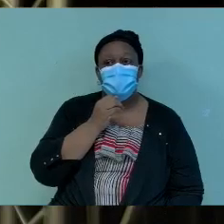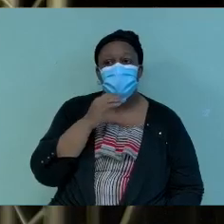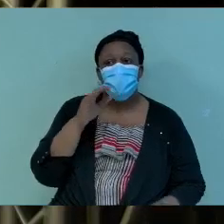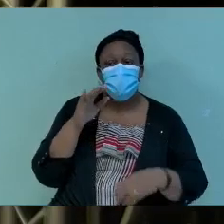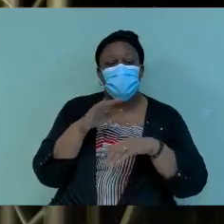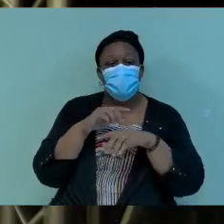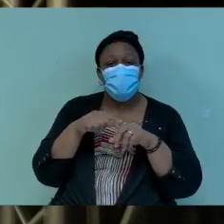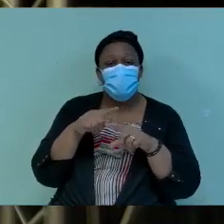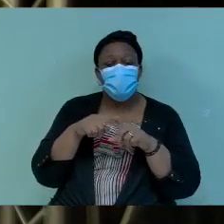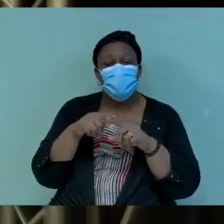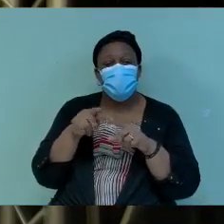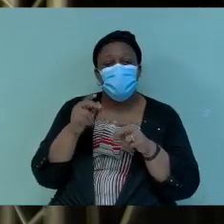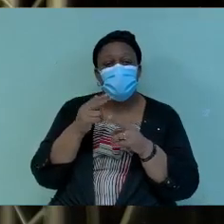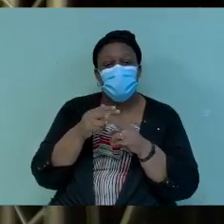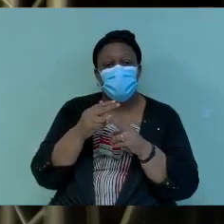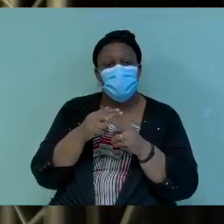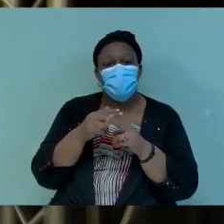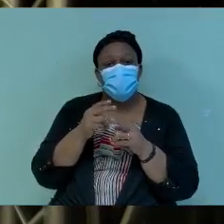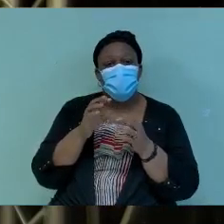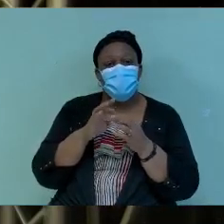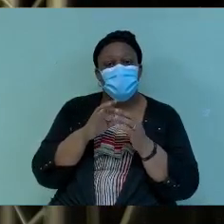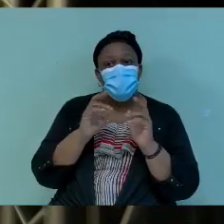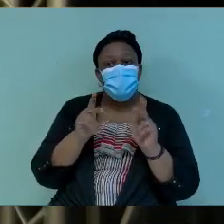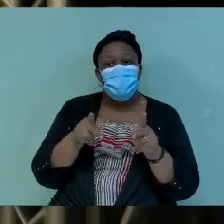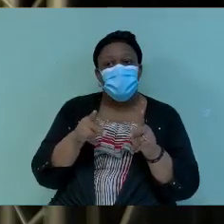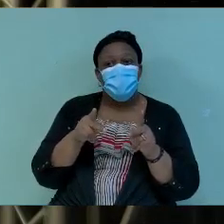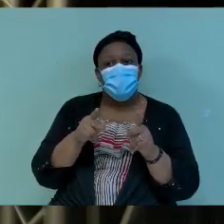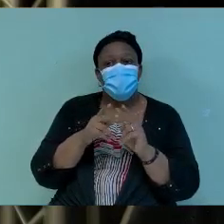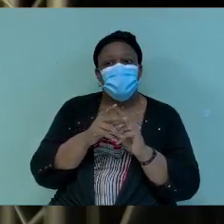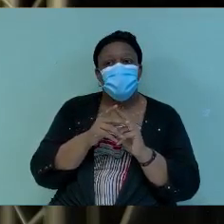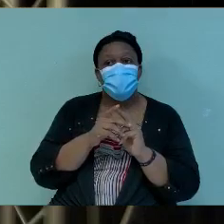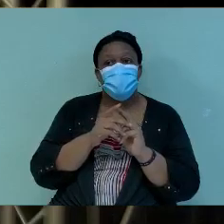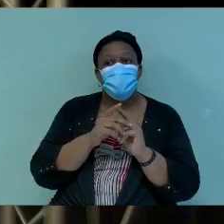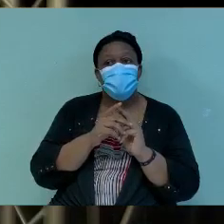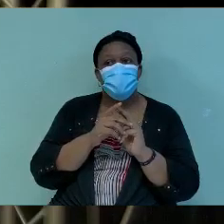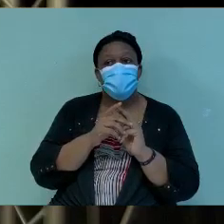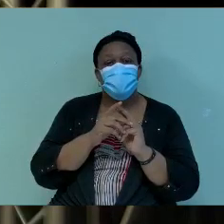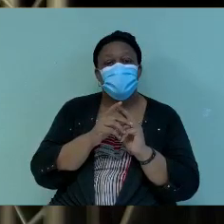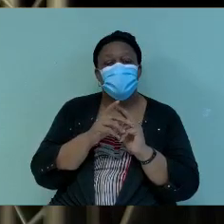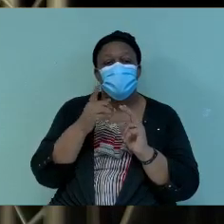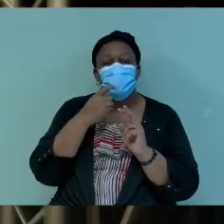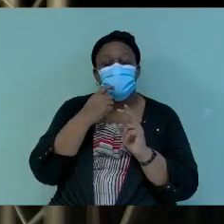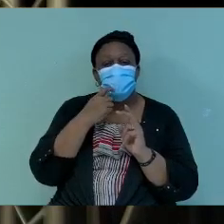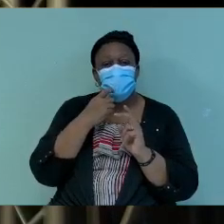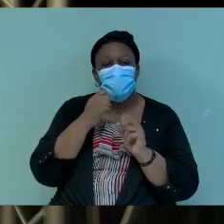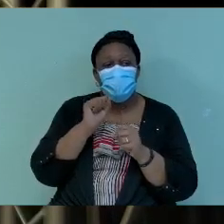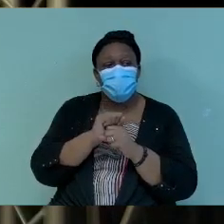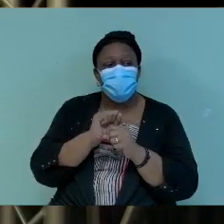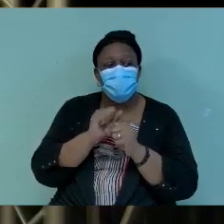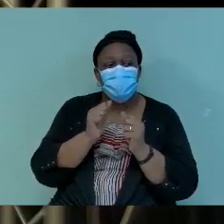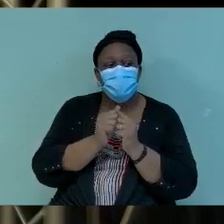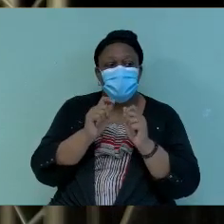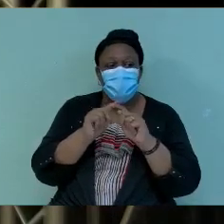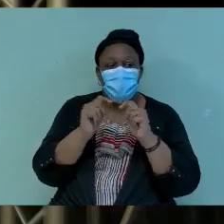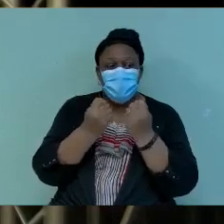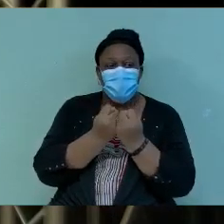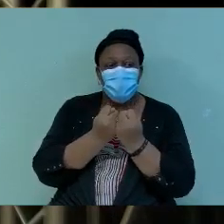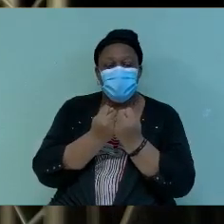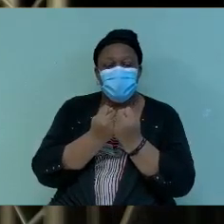Tania Sanchez-Fajardo, psychiatrist, representing community and institution-based psychiatric